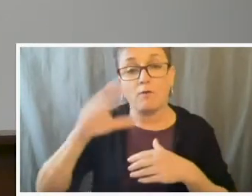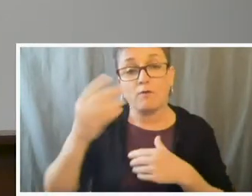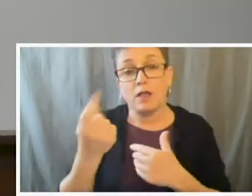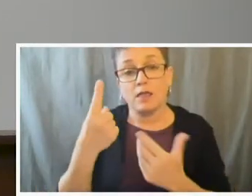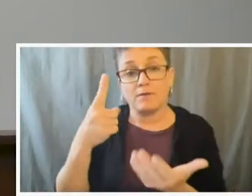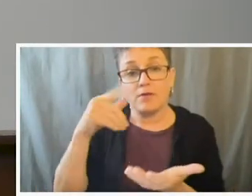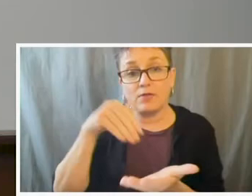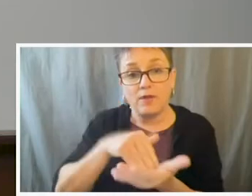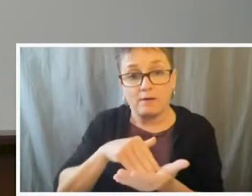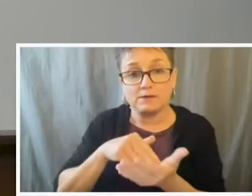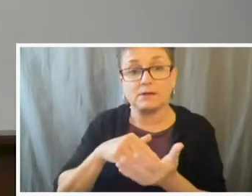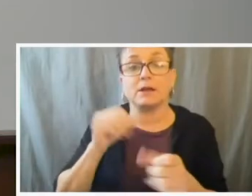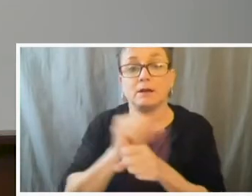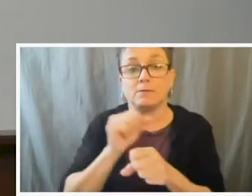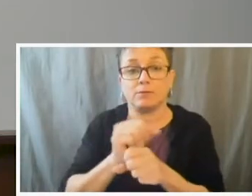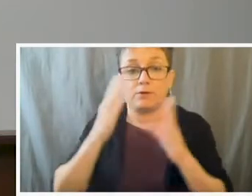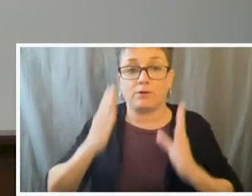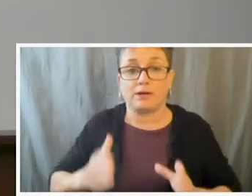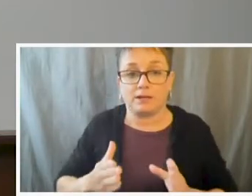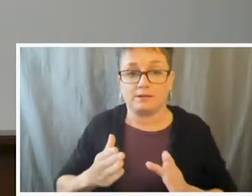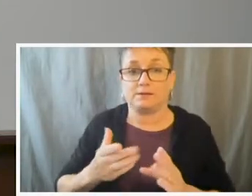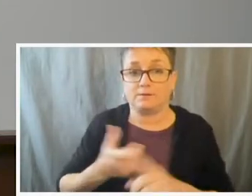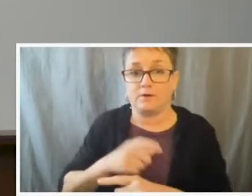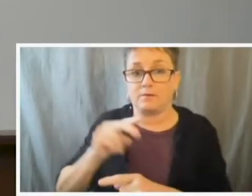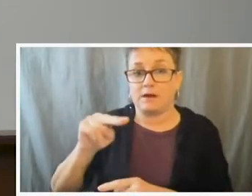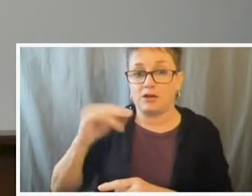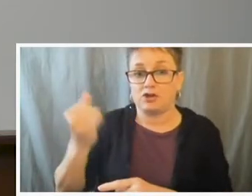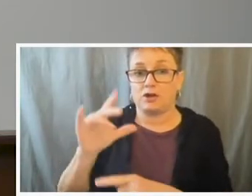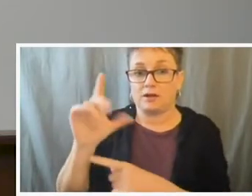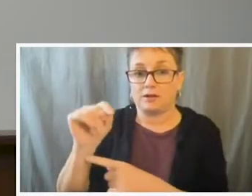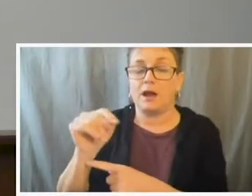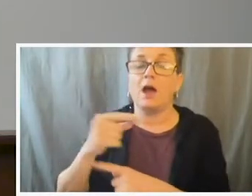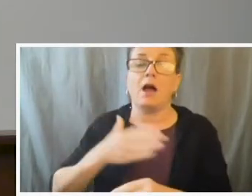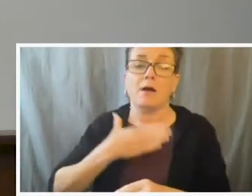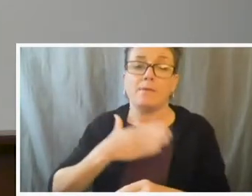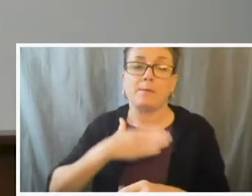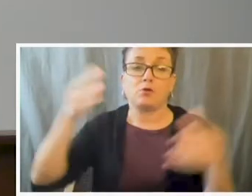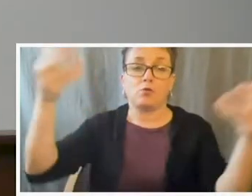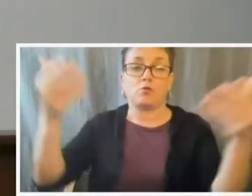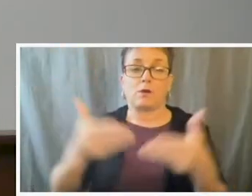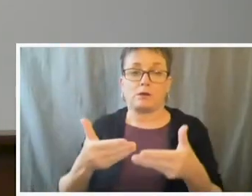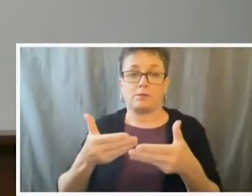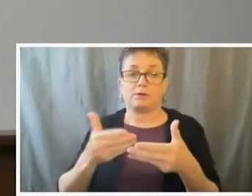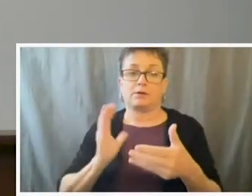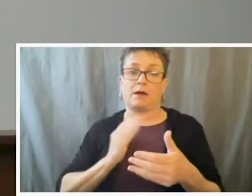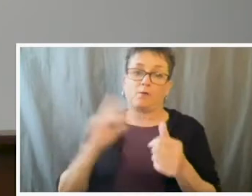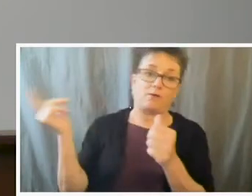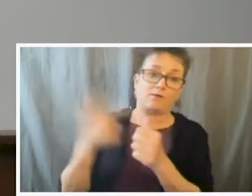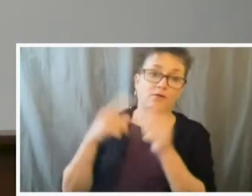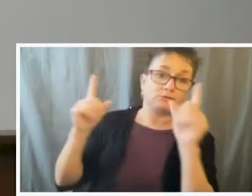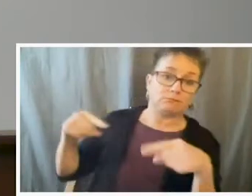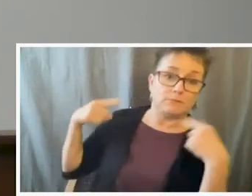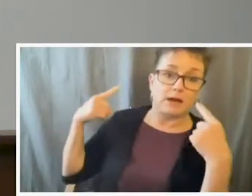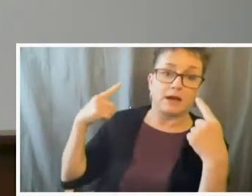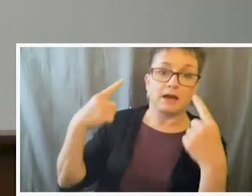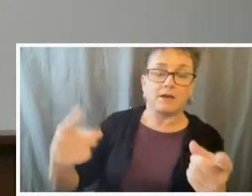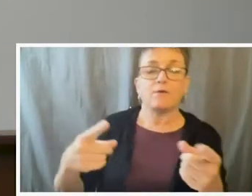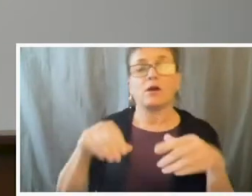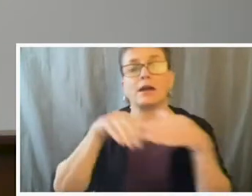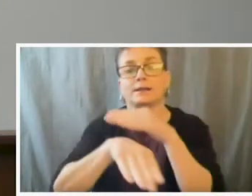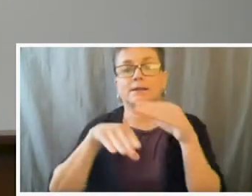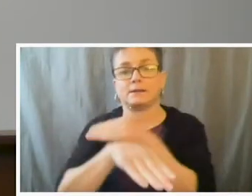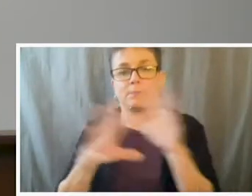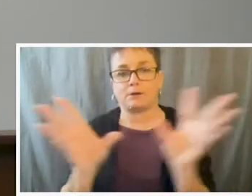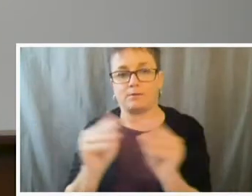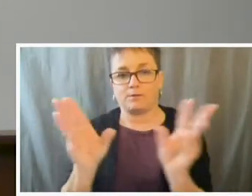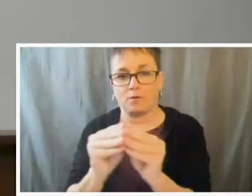our organization, it's my pleasure to welcome you to NJ Transit's first ever Accessibility Forum. The choice to